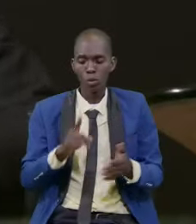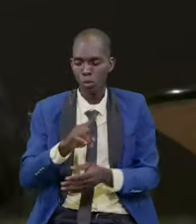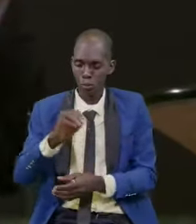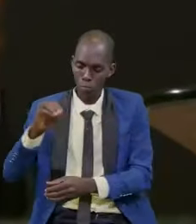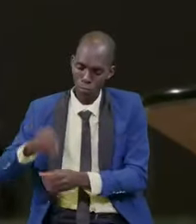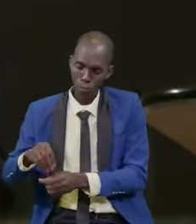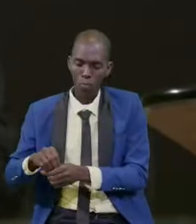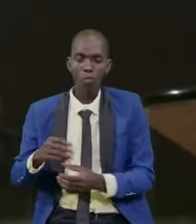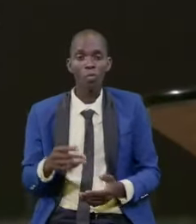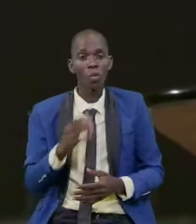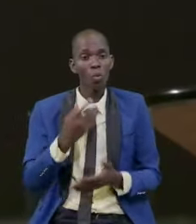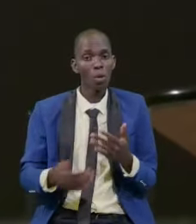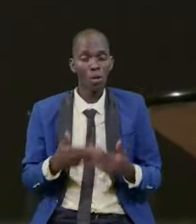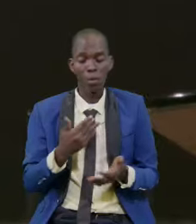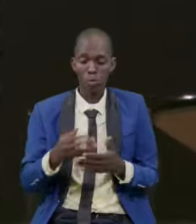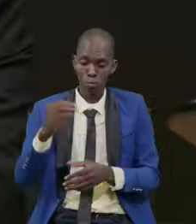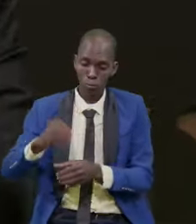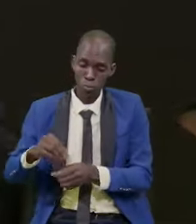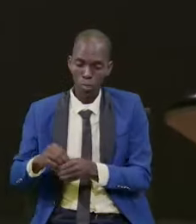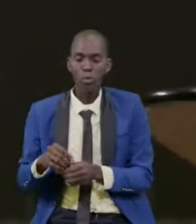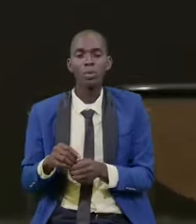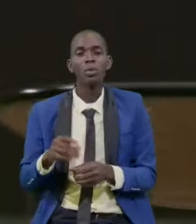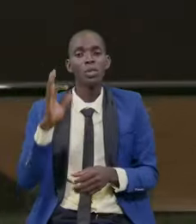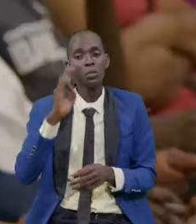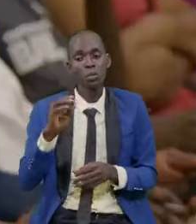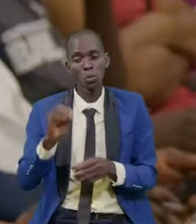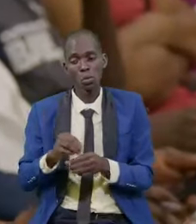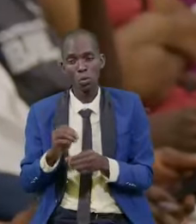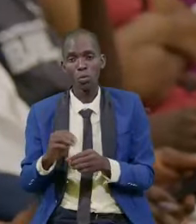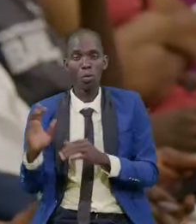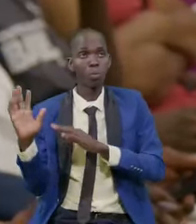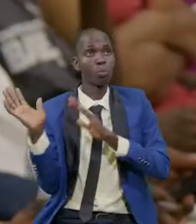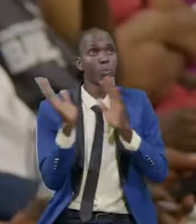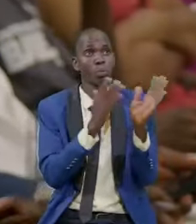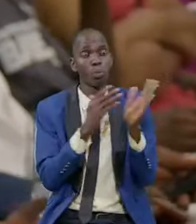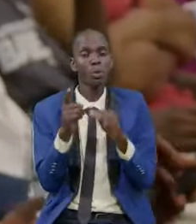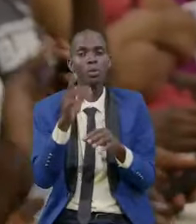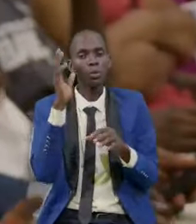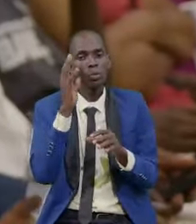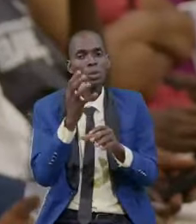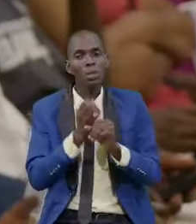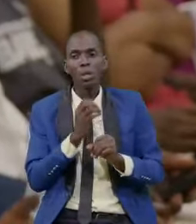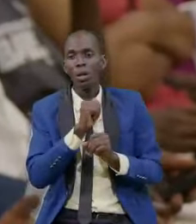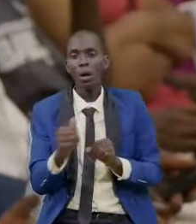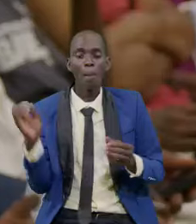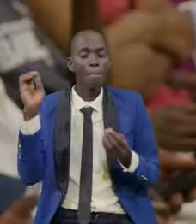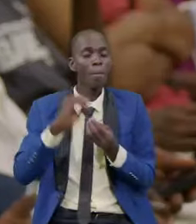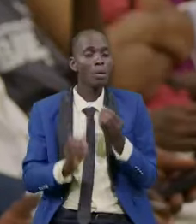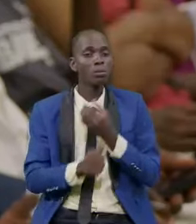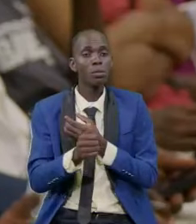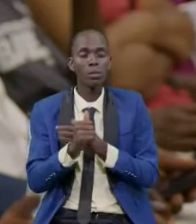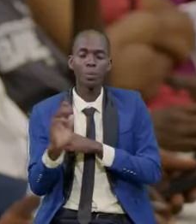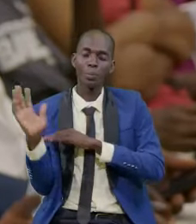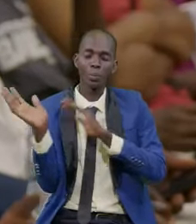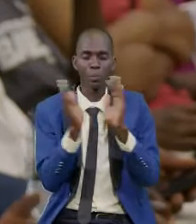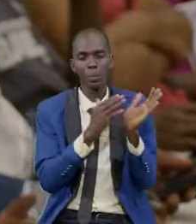and then you reap the whirlwind. That is the reason why you're very thoughtful. I can't talk like